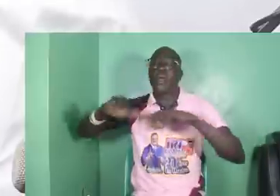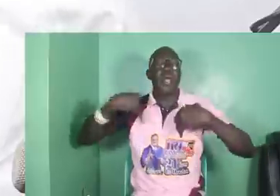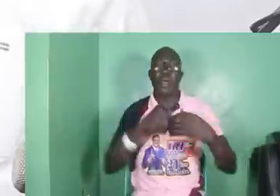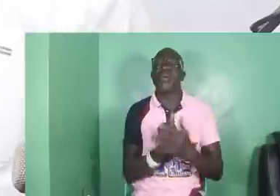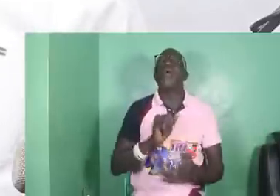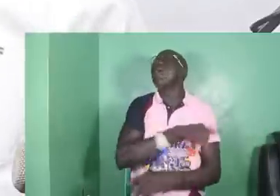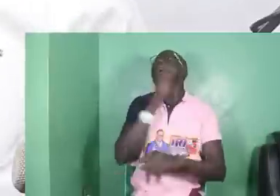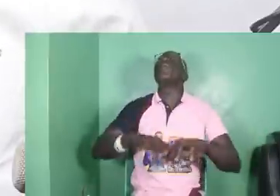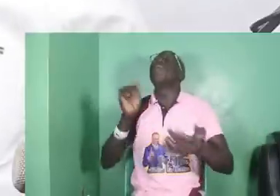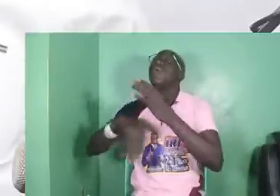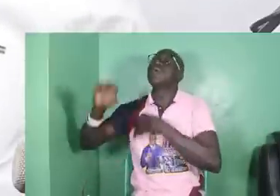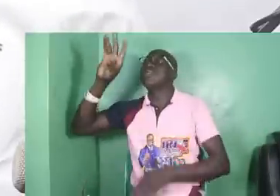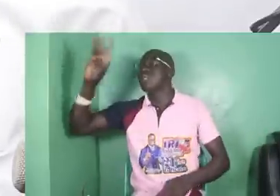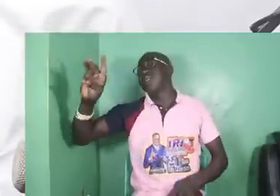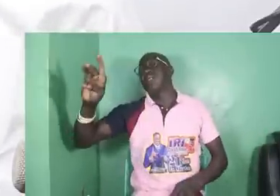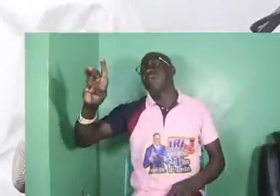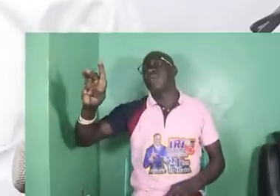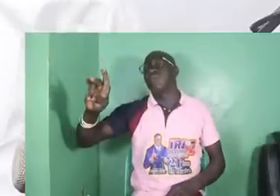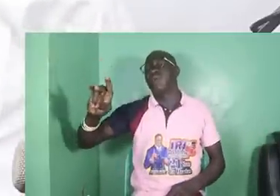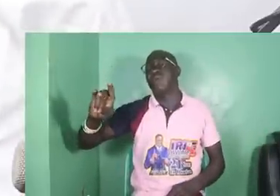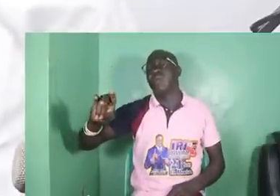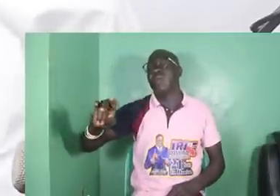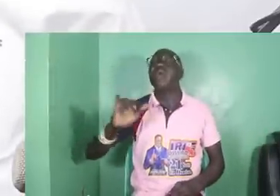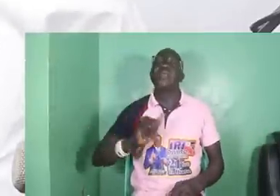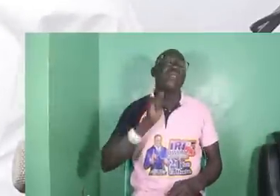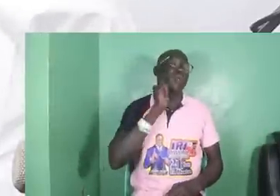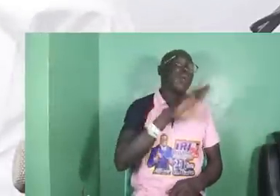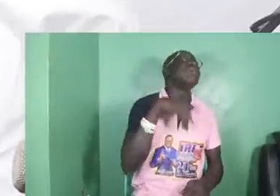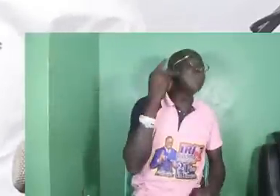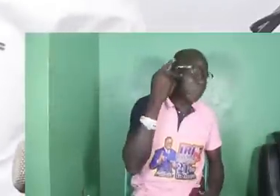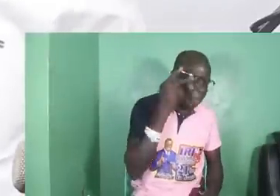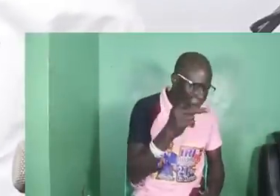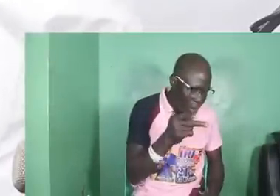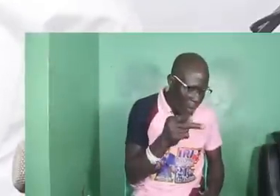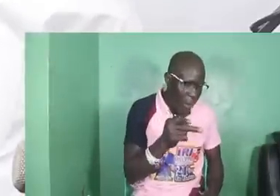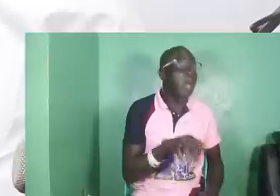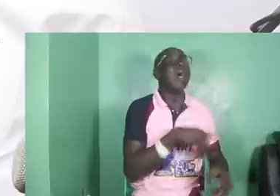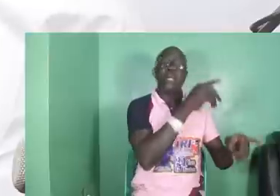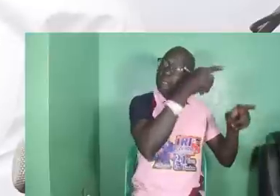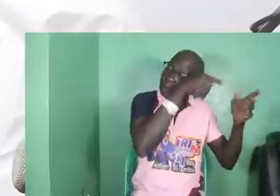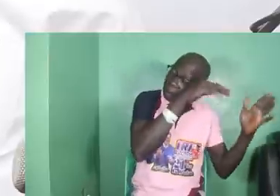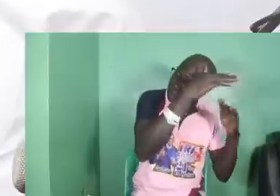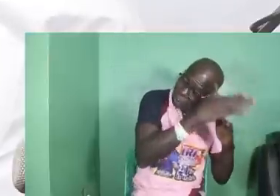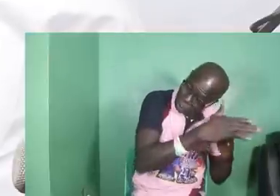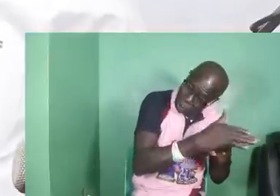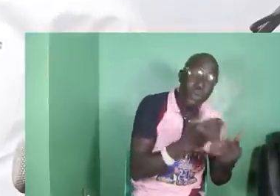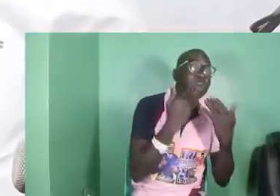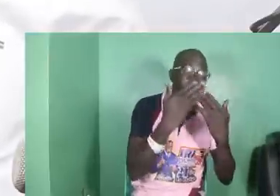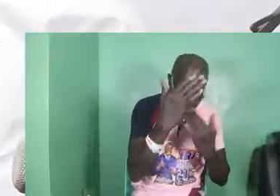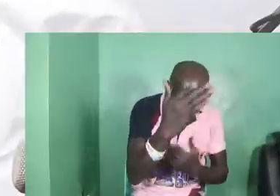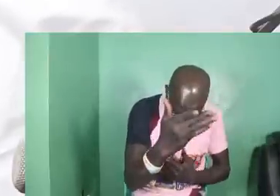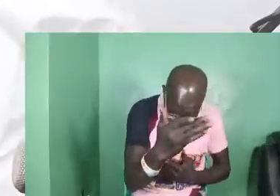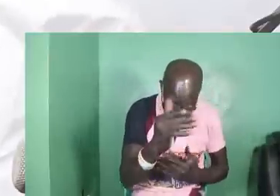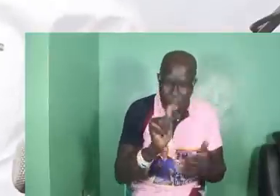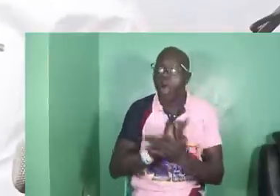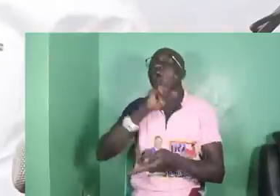did not conceive. When she gave birth to the seventh child, the wife now seen. If it's all day. At this junction. At the group. We are